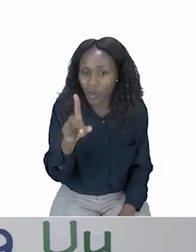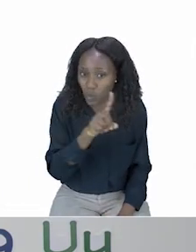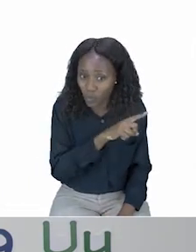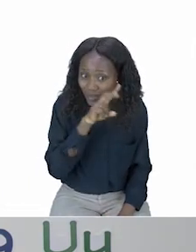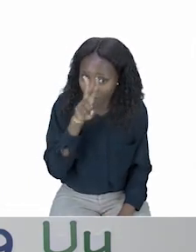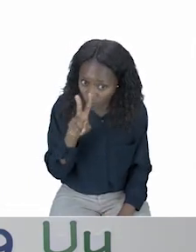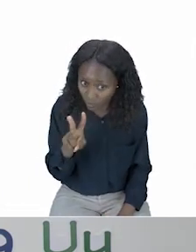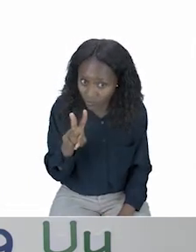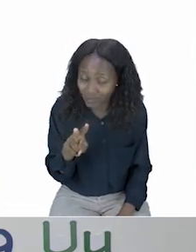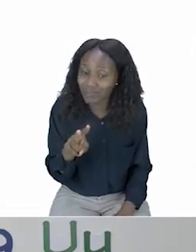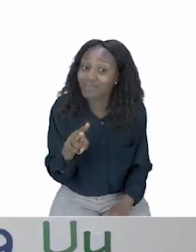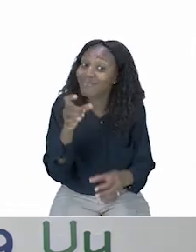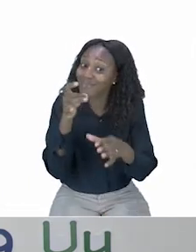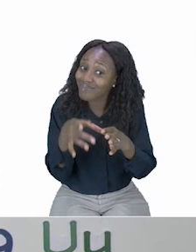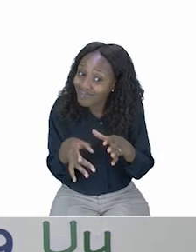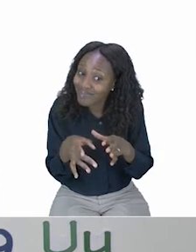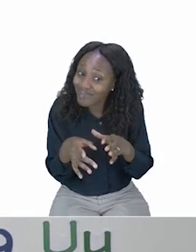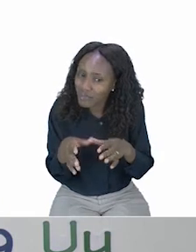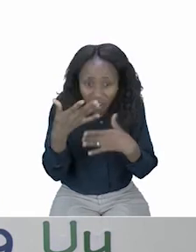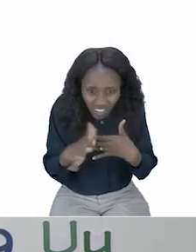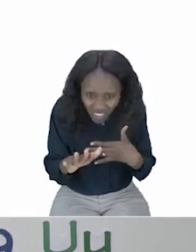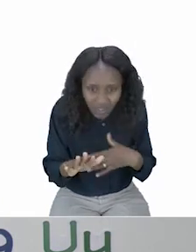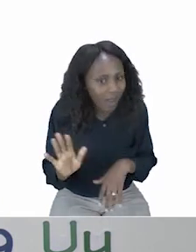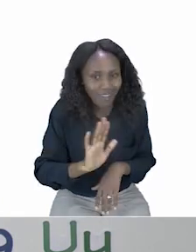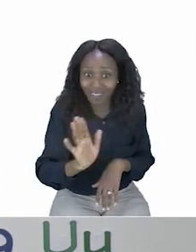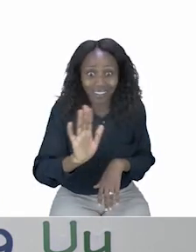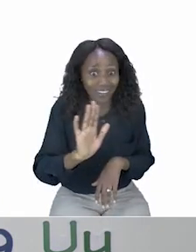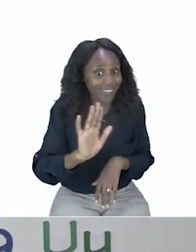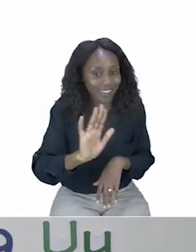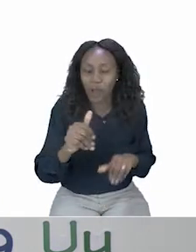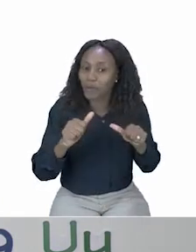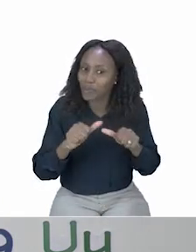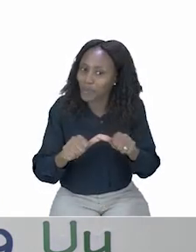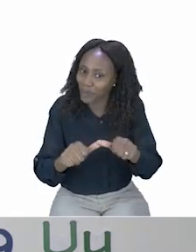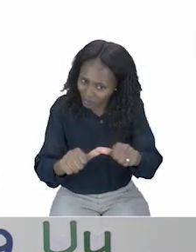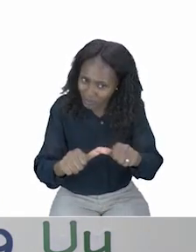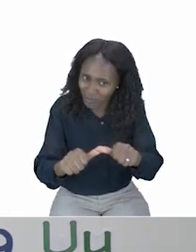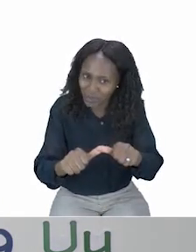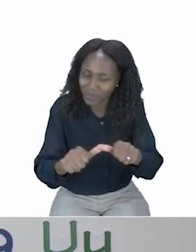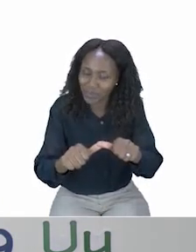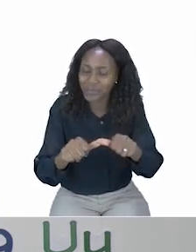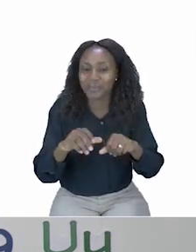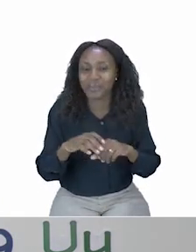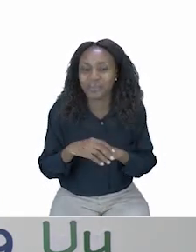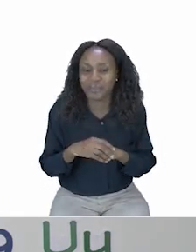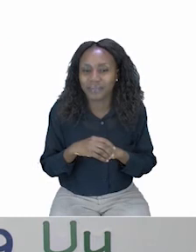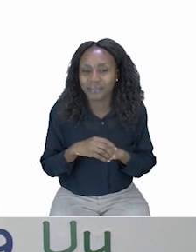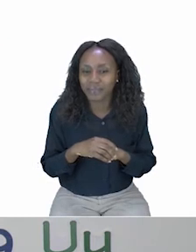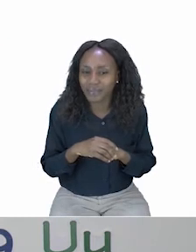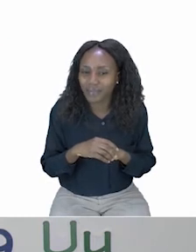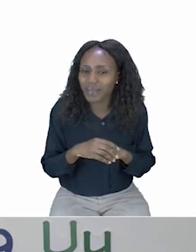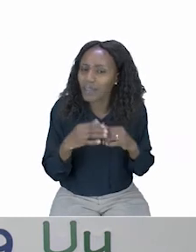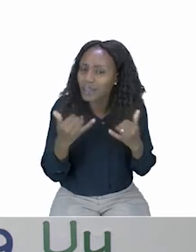12. But our story sum answer is not complete if we just leave it at 12. So